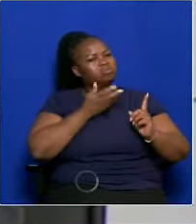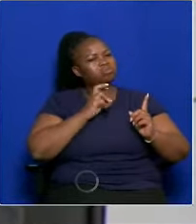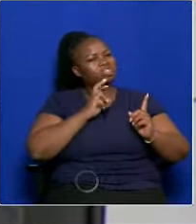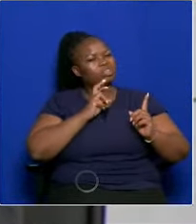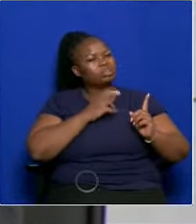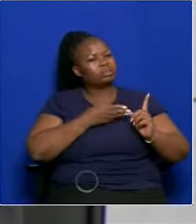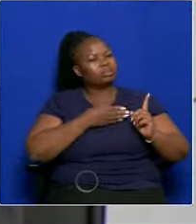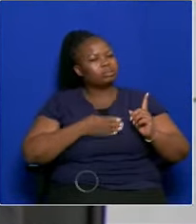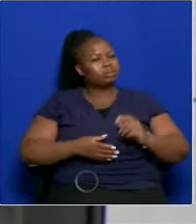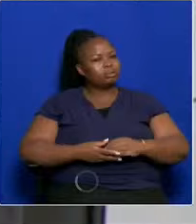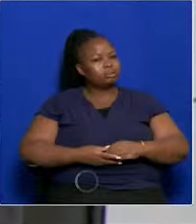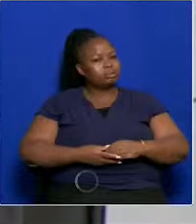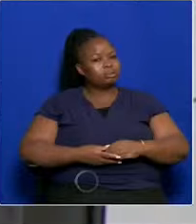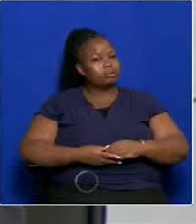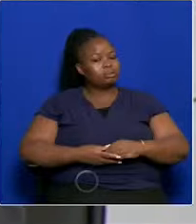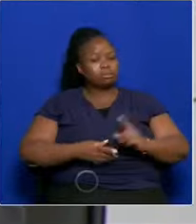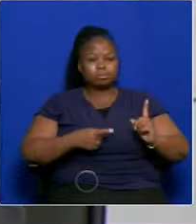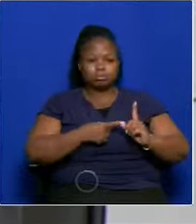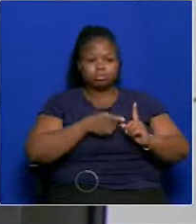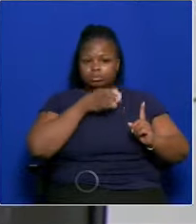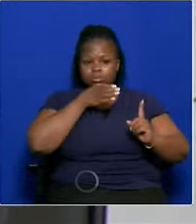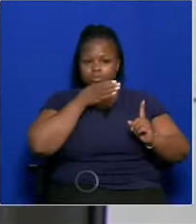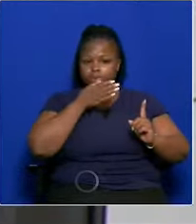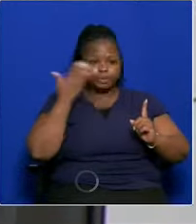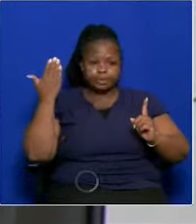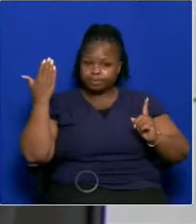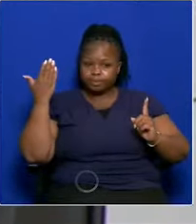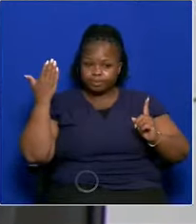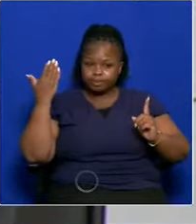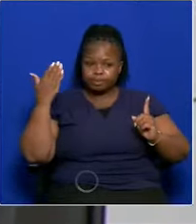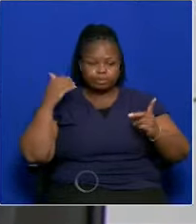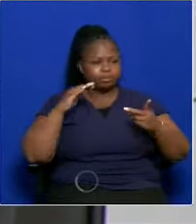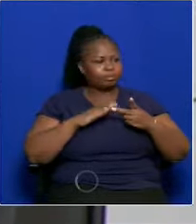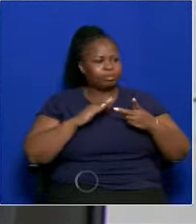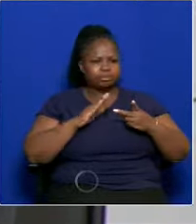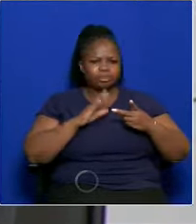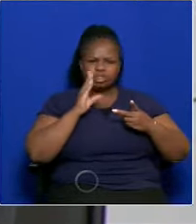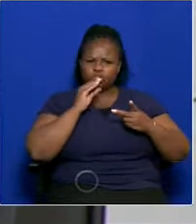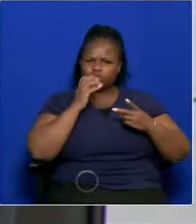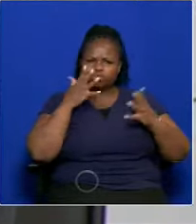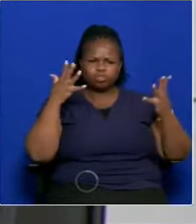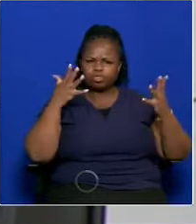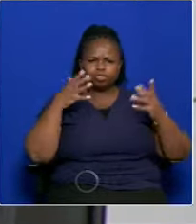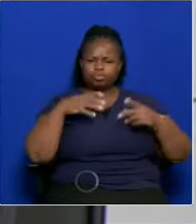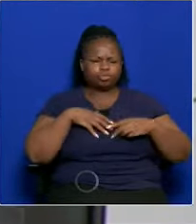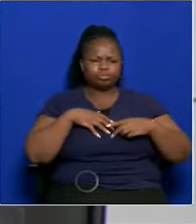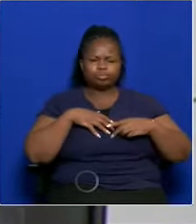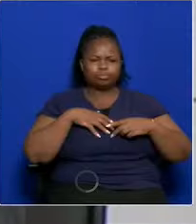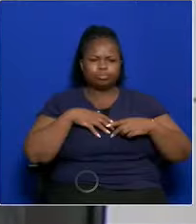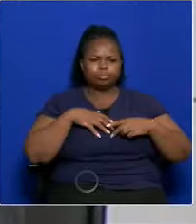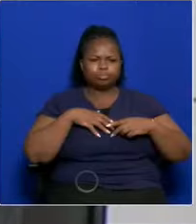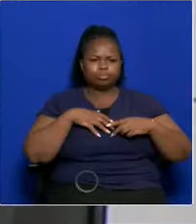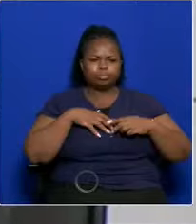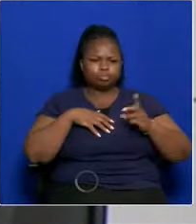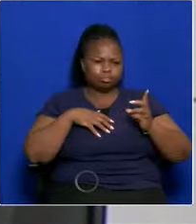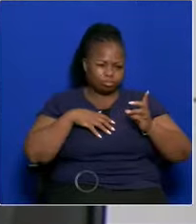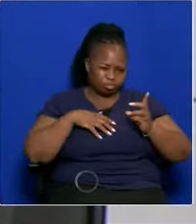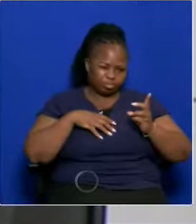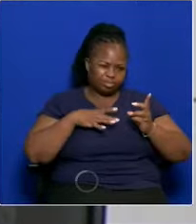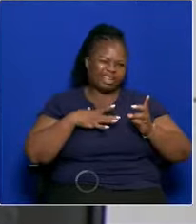One, he doesn't drink. Two, he doesn't talk too much. He likes